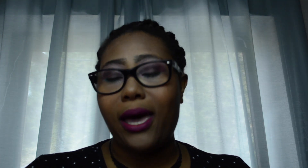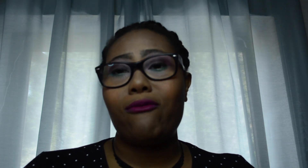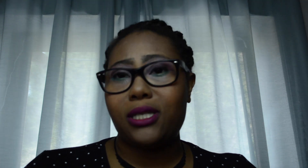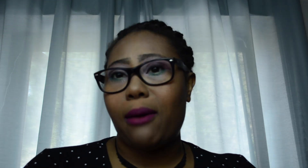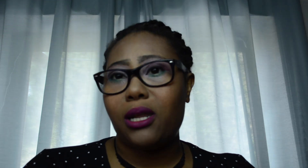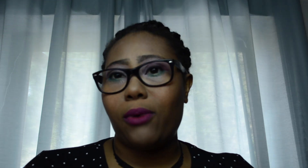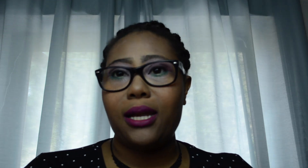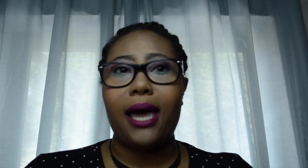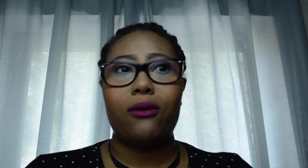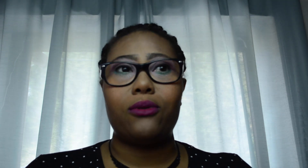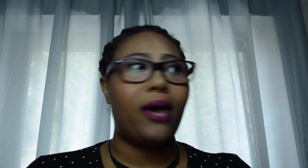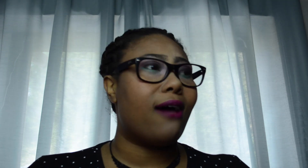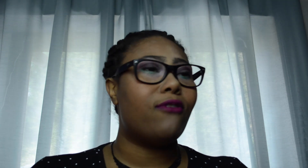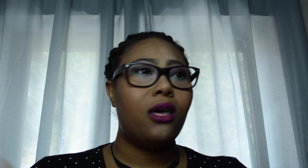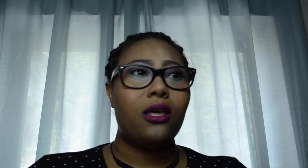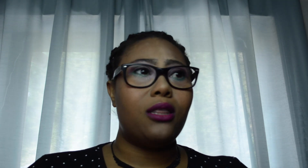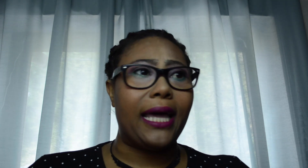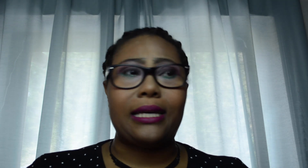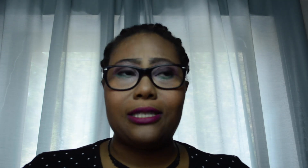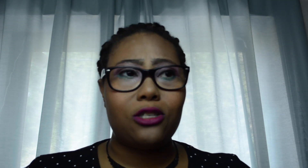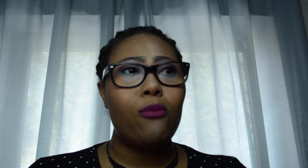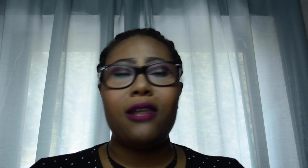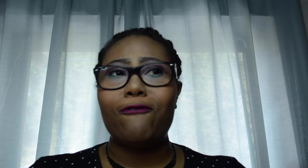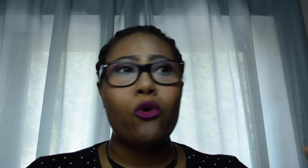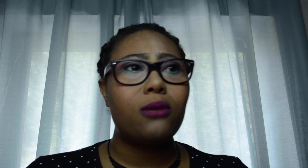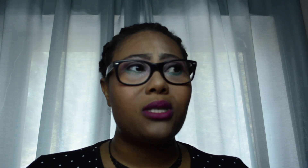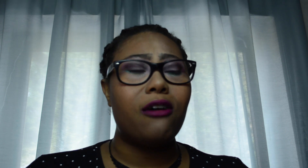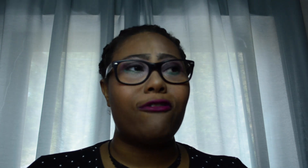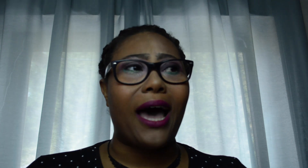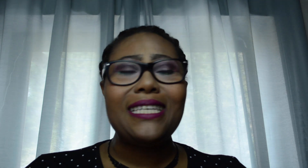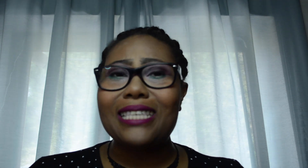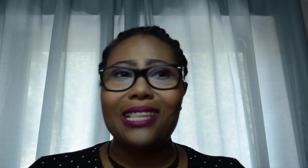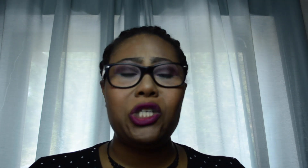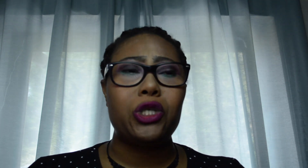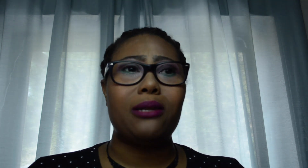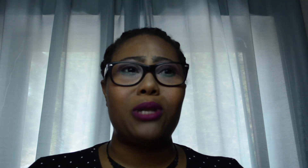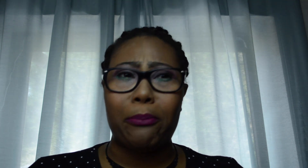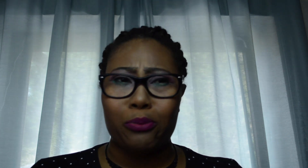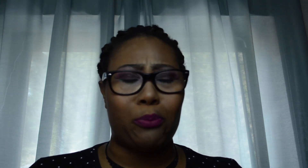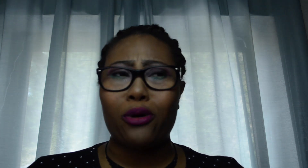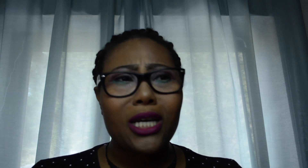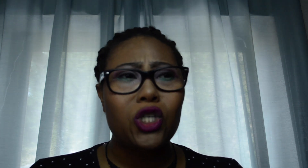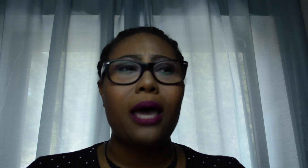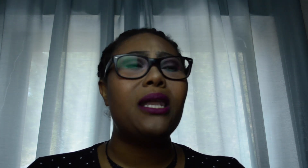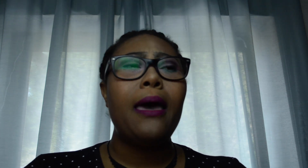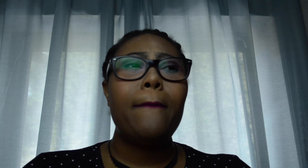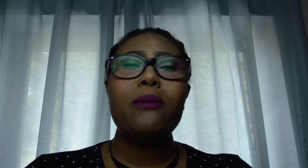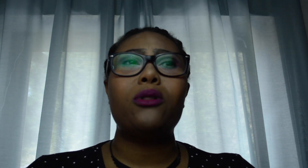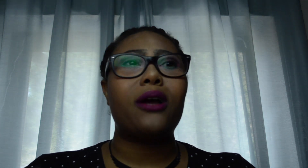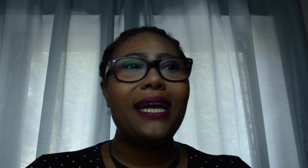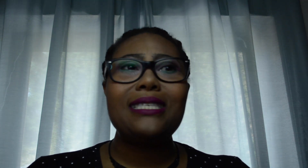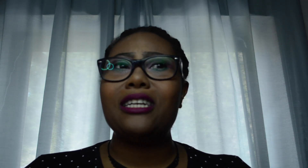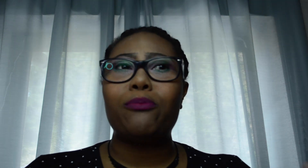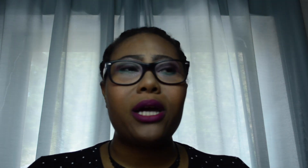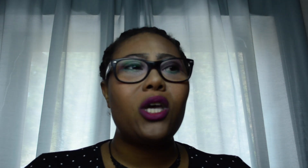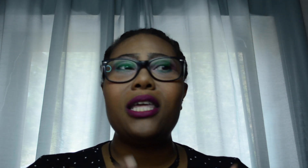blinders, and you have what's happening right now. You have, like, so many forms of isolation, depression. I mean, people